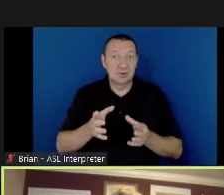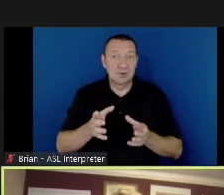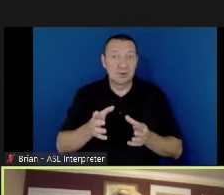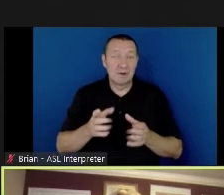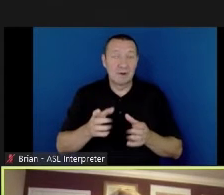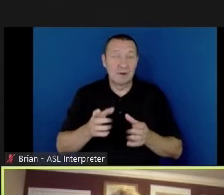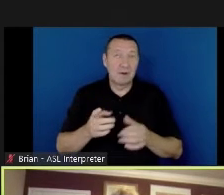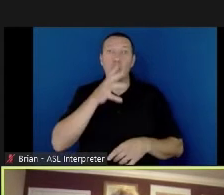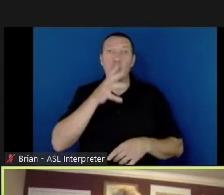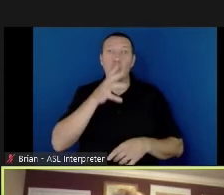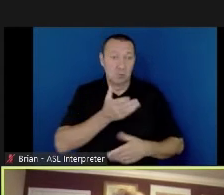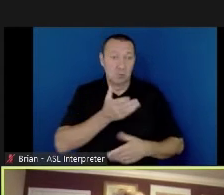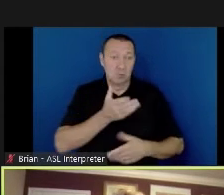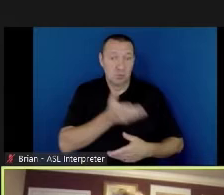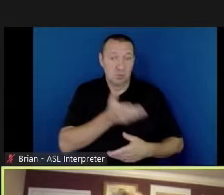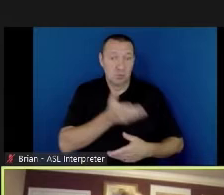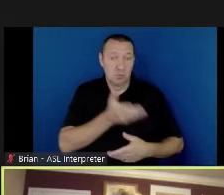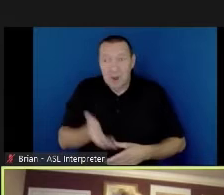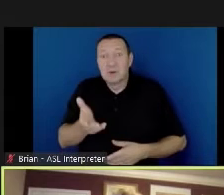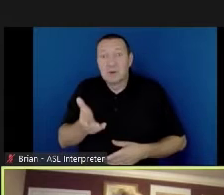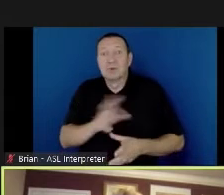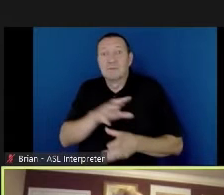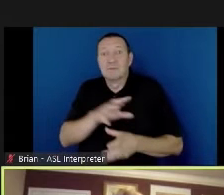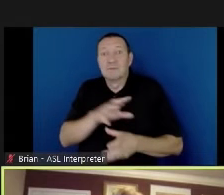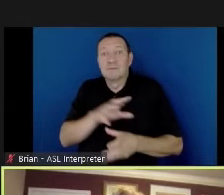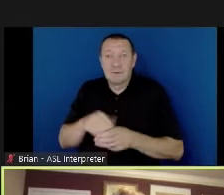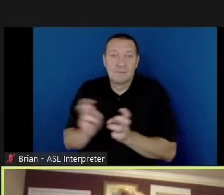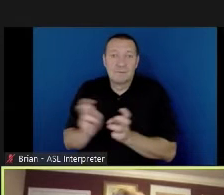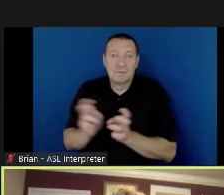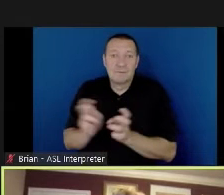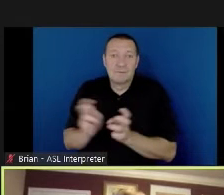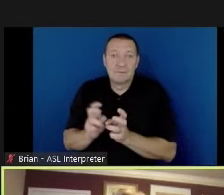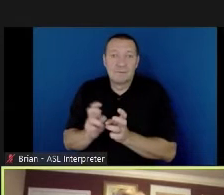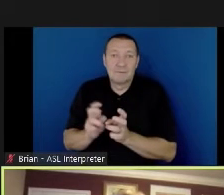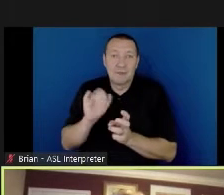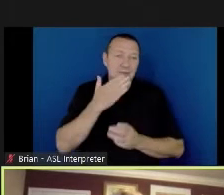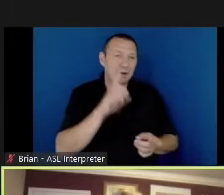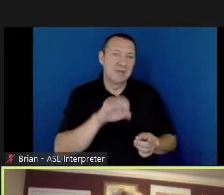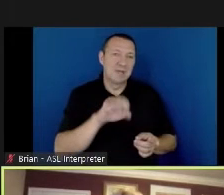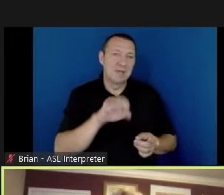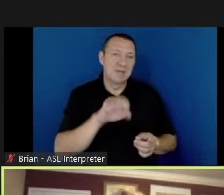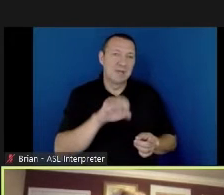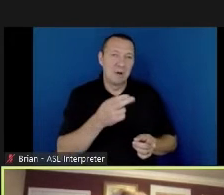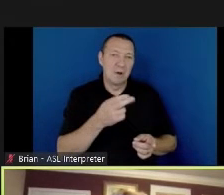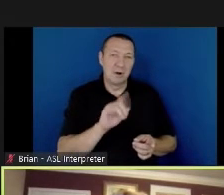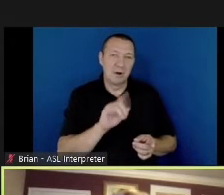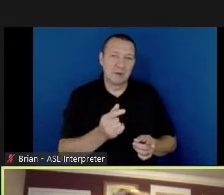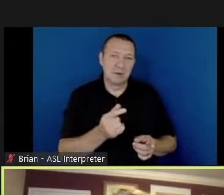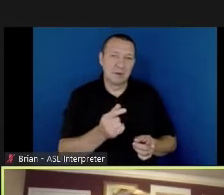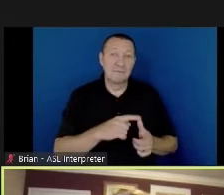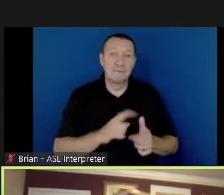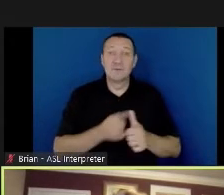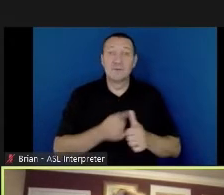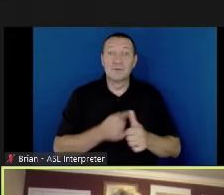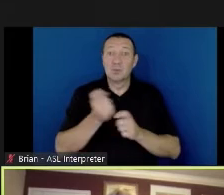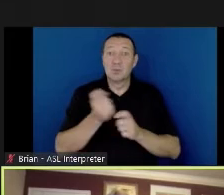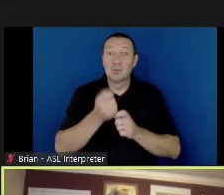to all the hard work and effort of Deborah Harding. So our first winner this evening is Nancy